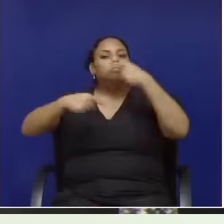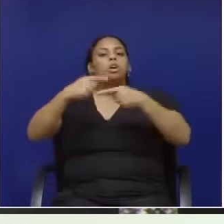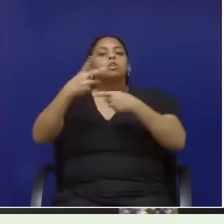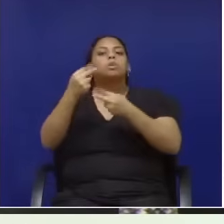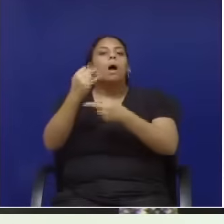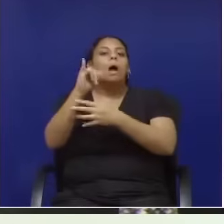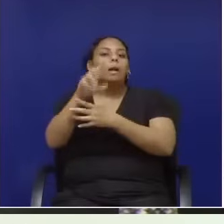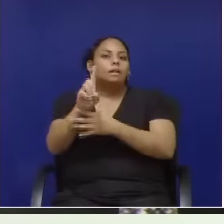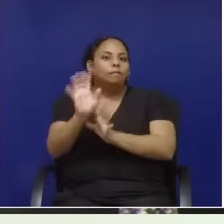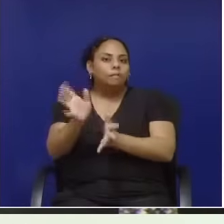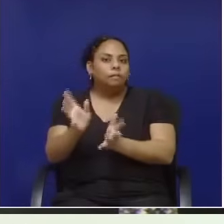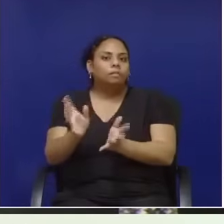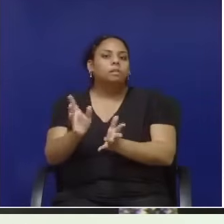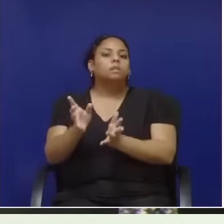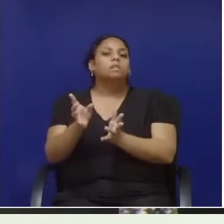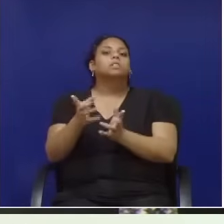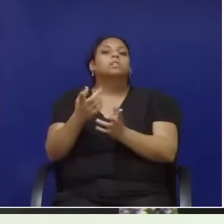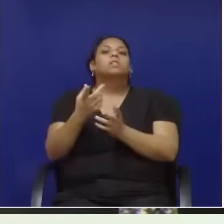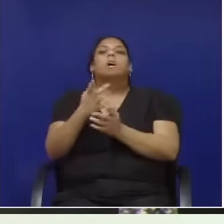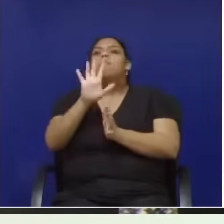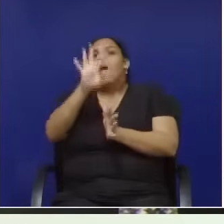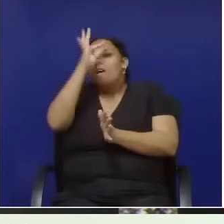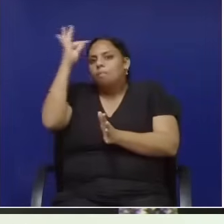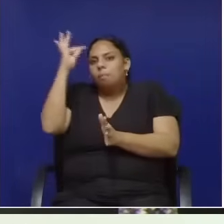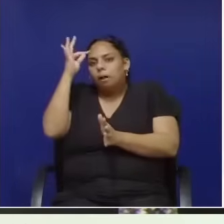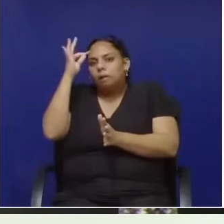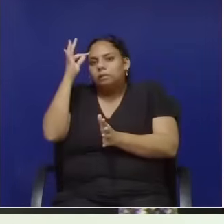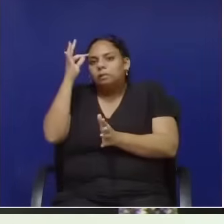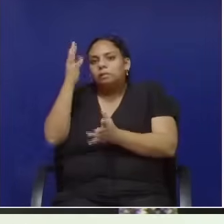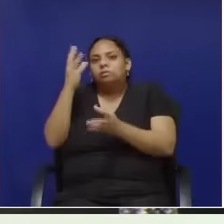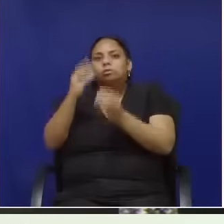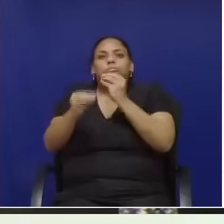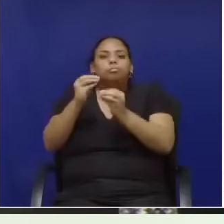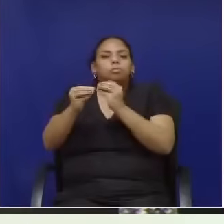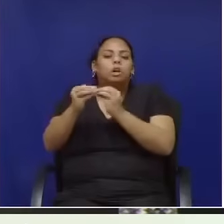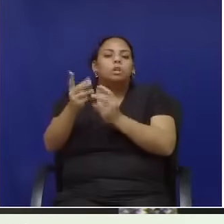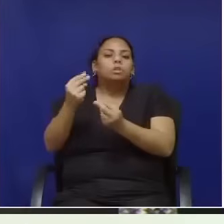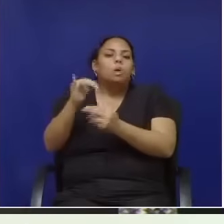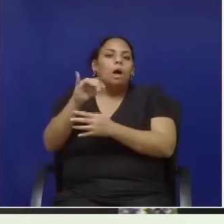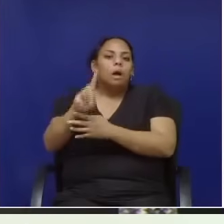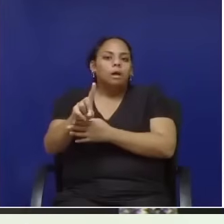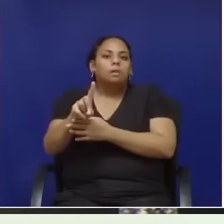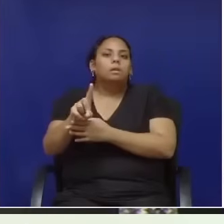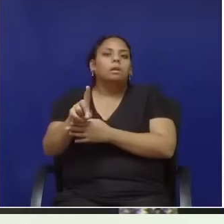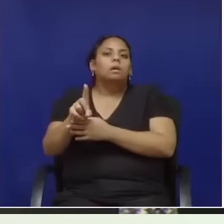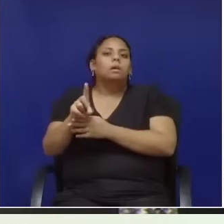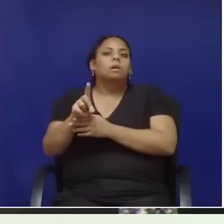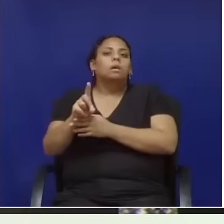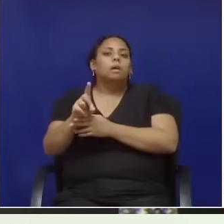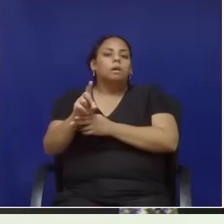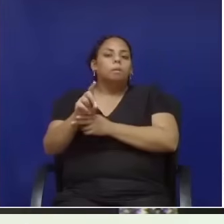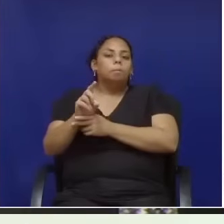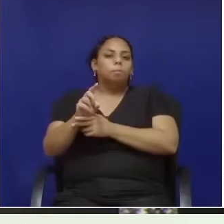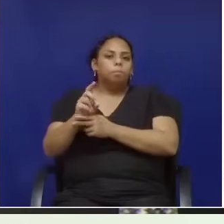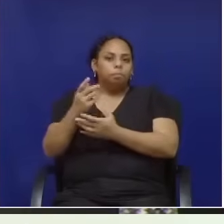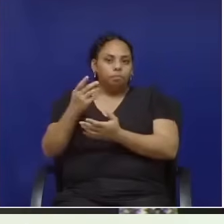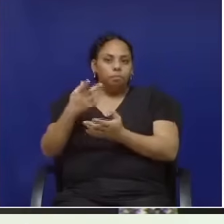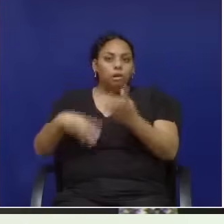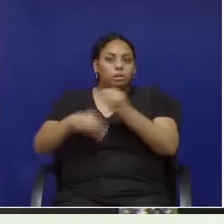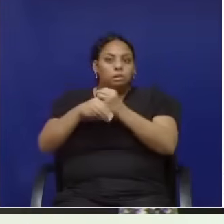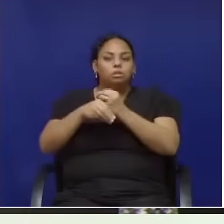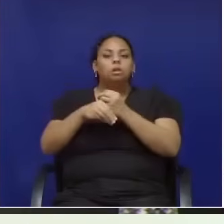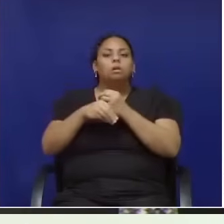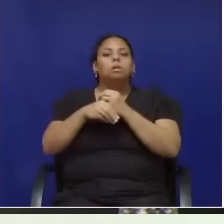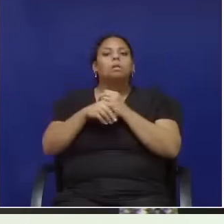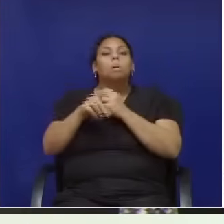this new service, where it only takes 5 minutes in some cases to apply for your replacement ID. Additionally, Chair, many